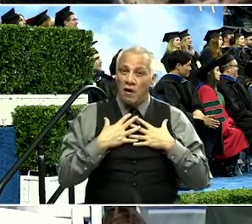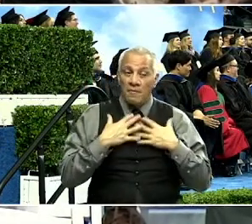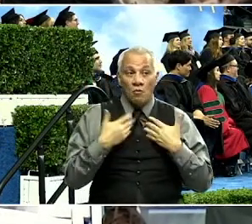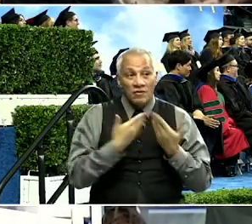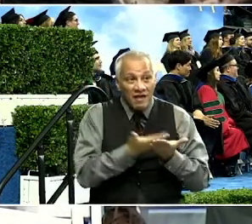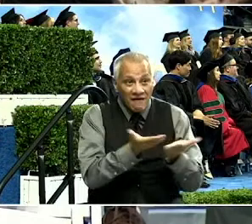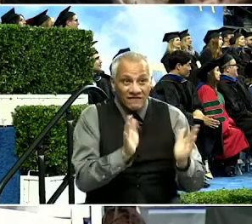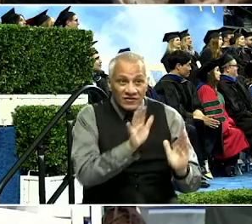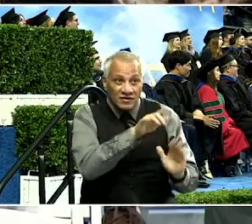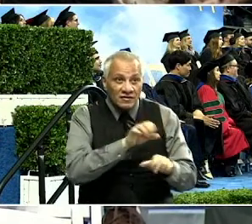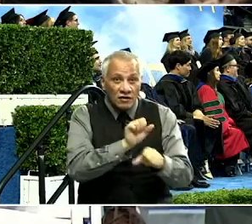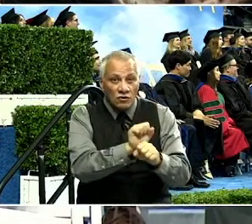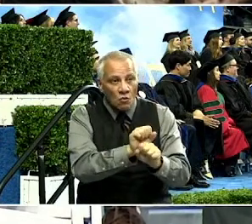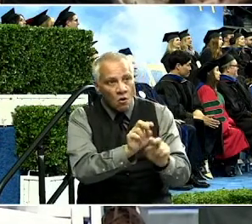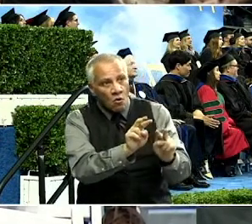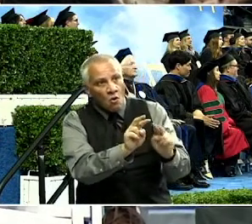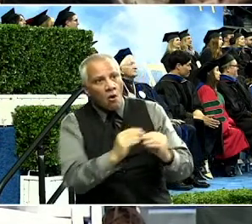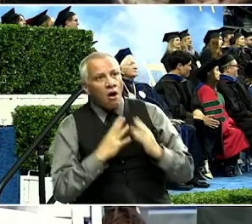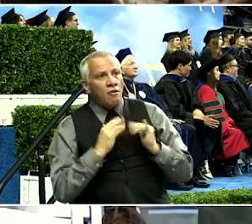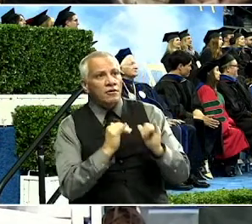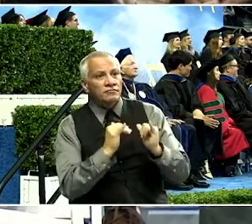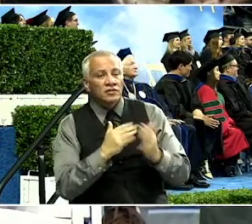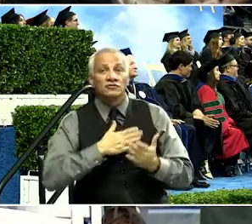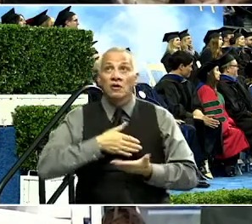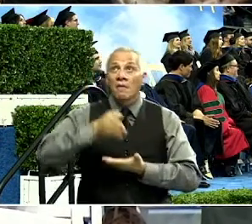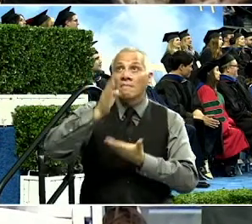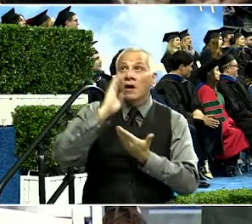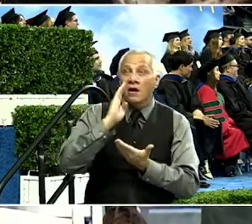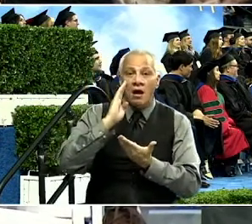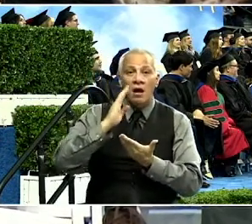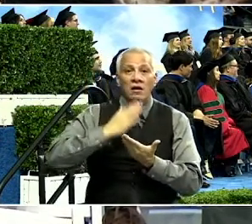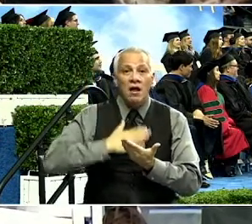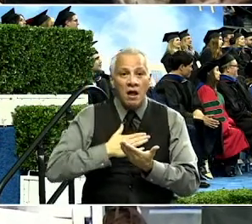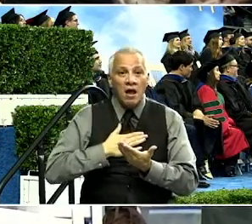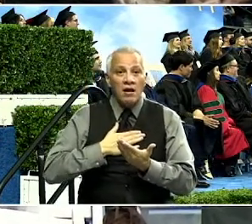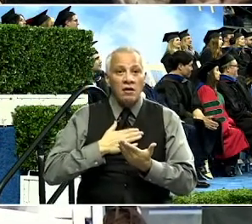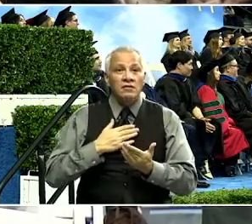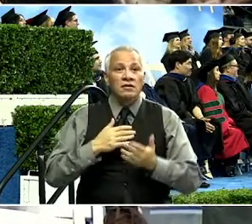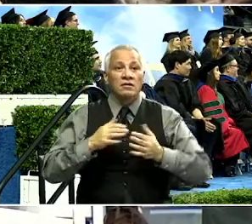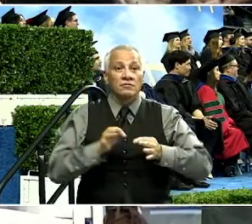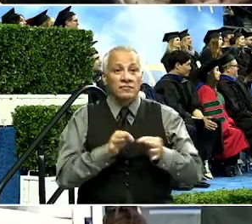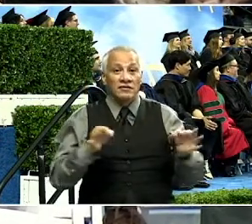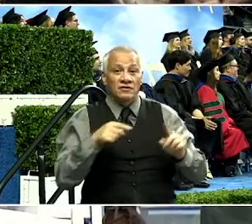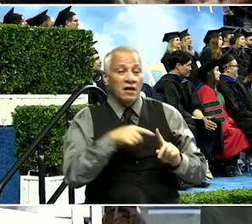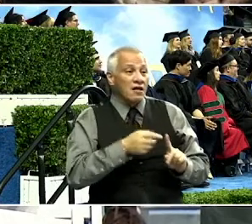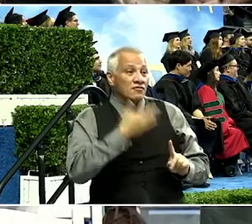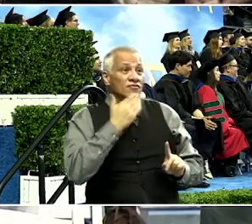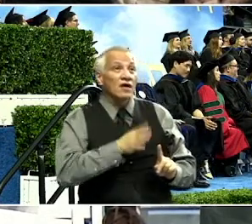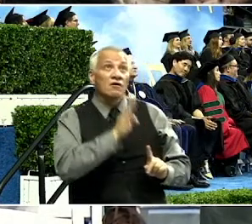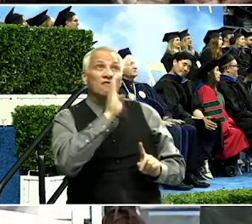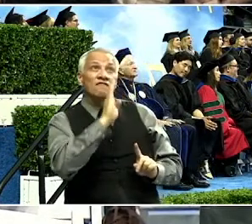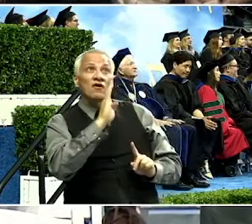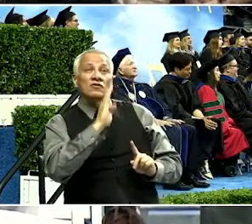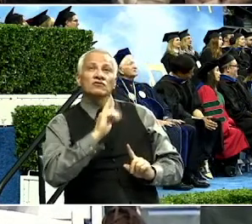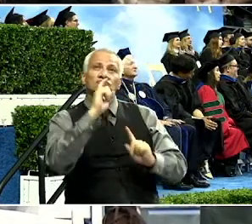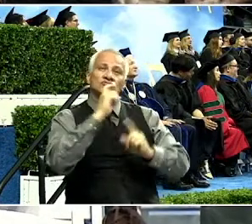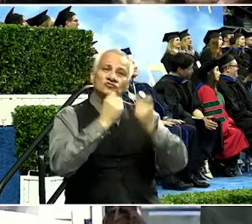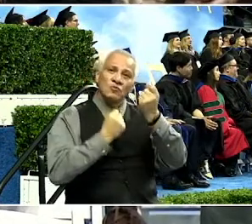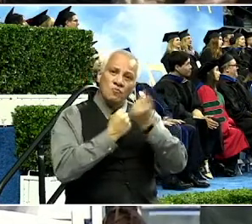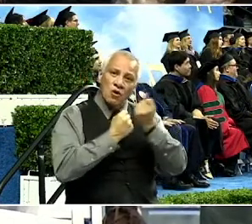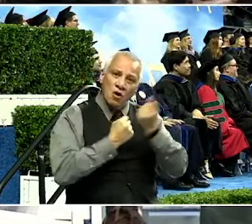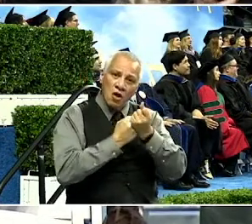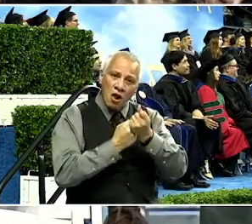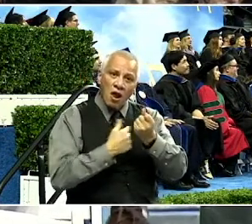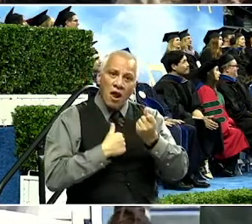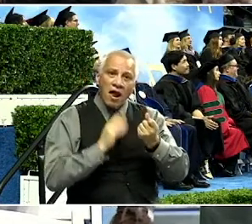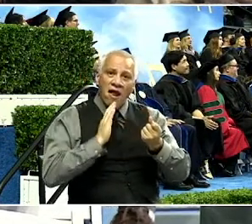do. To God and my gurus, Pramukhswami and Mahatswami Maharaj, thank you for your unwavering support and for